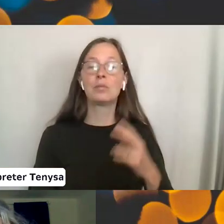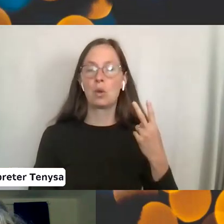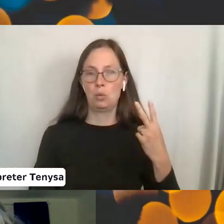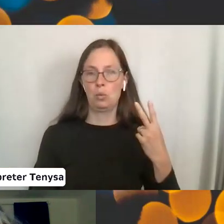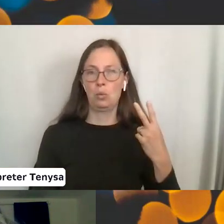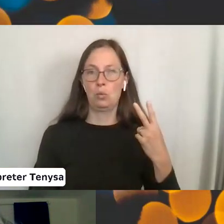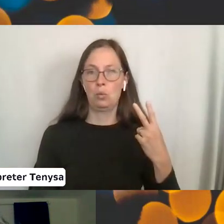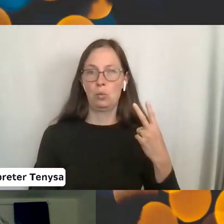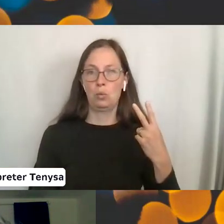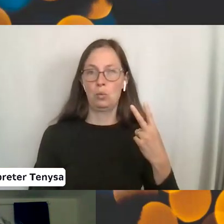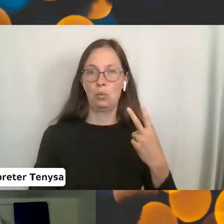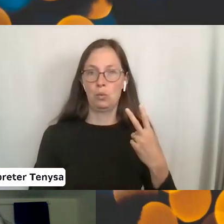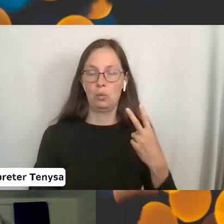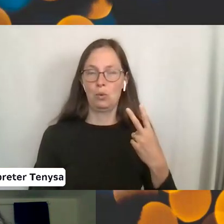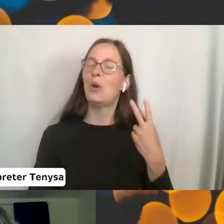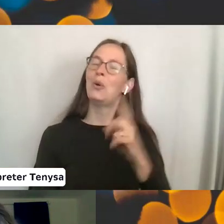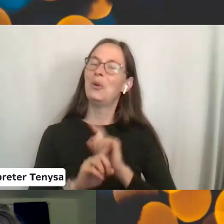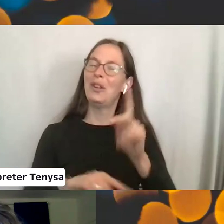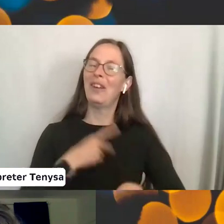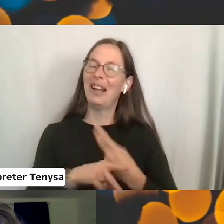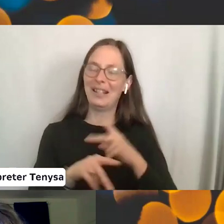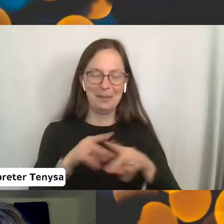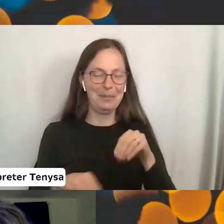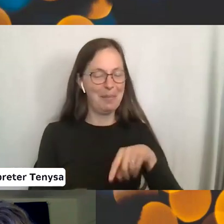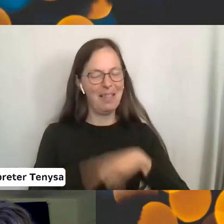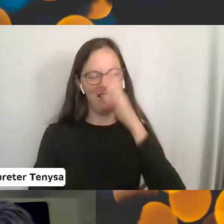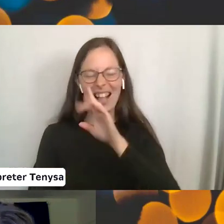Two different kinds of people in this goddamn world. Okay.